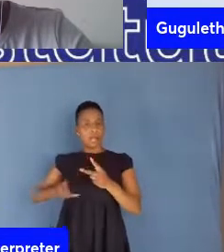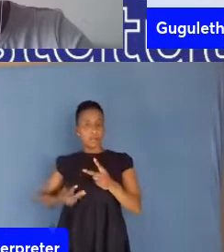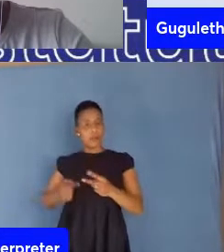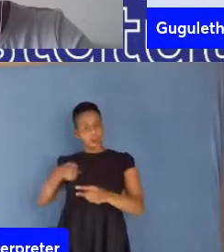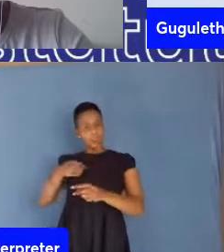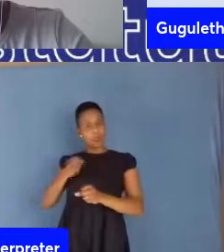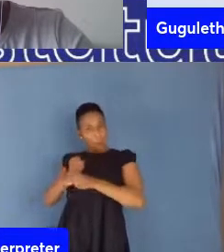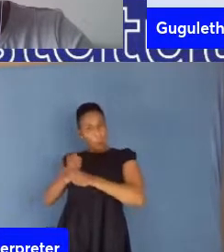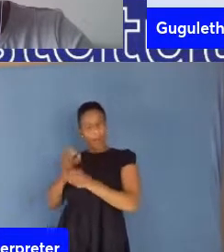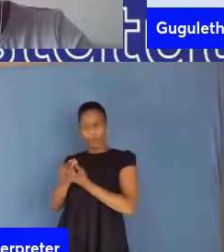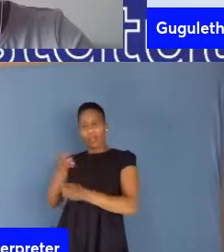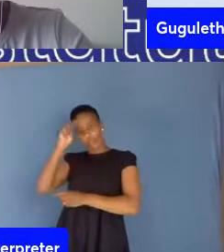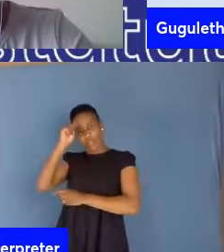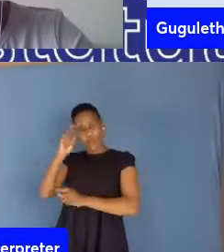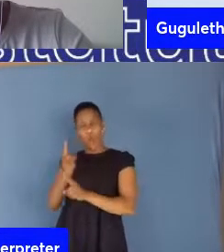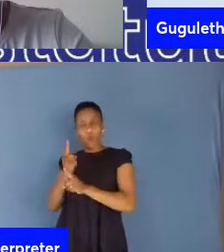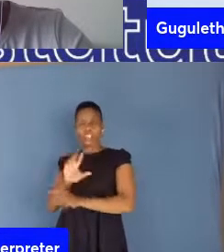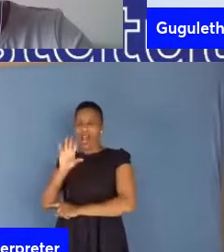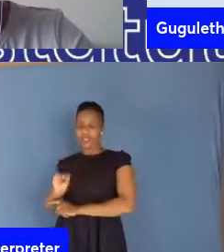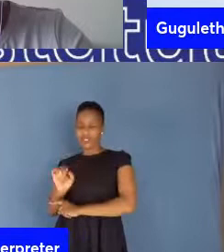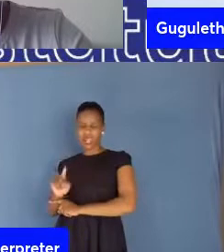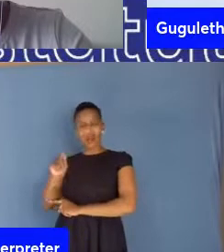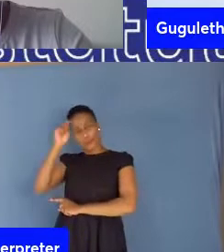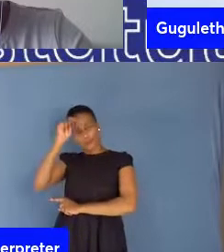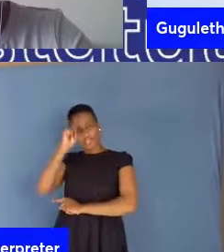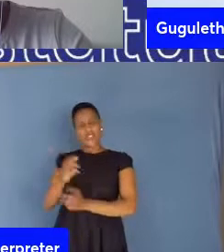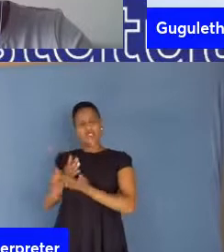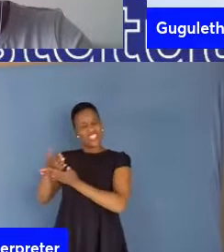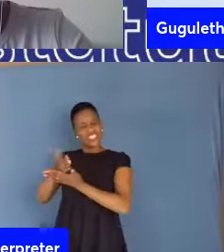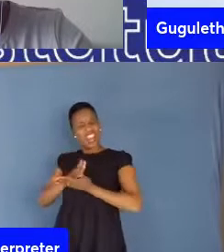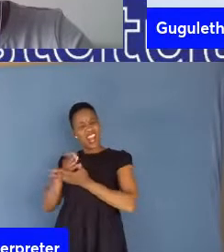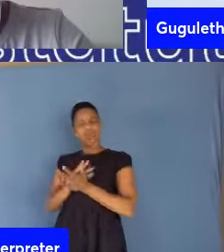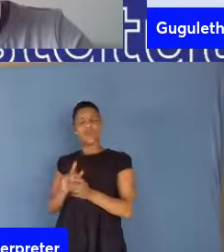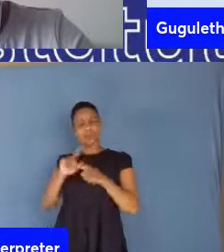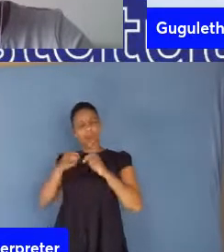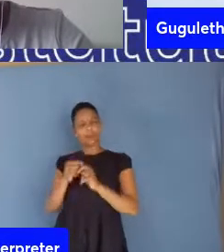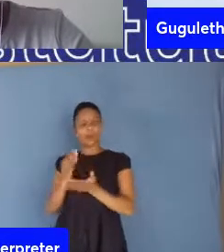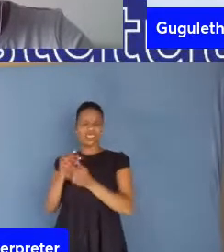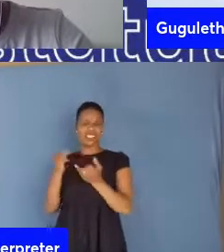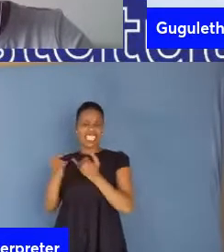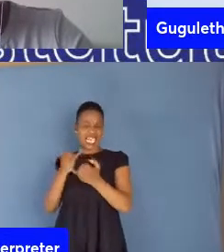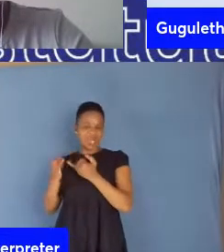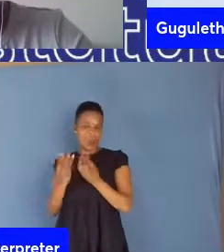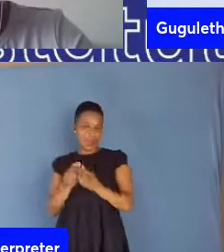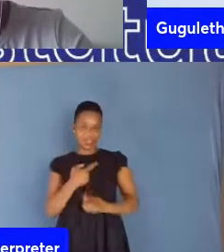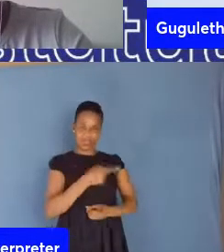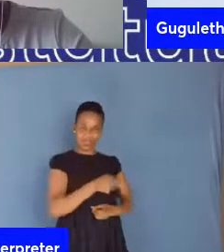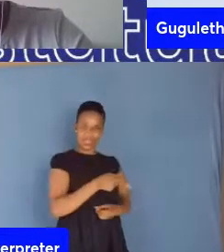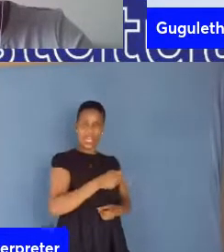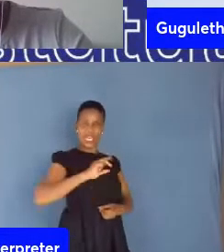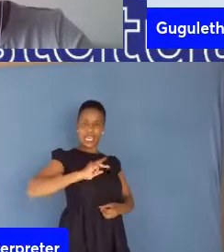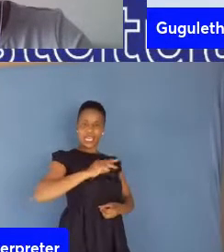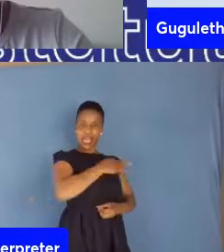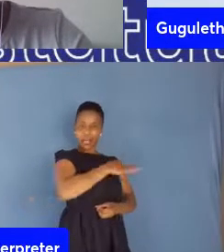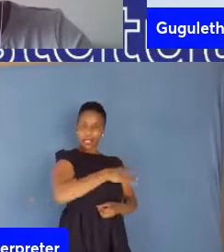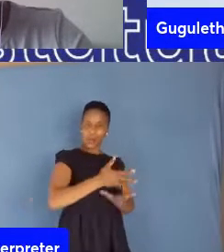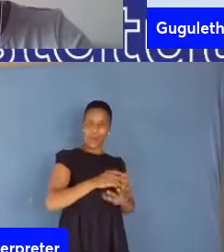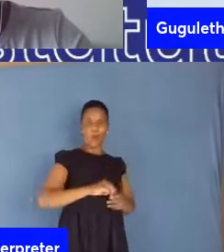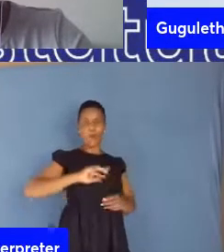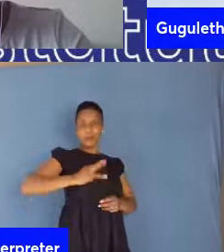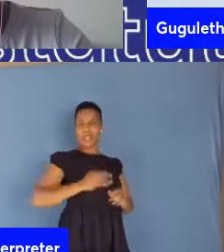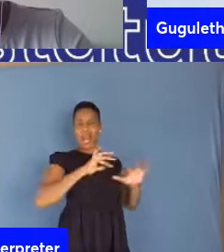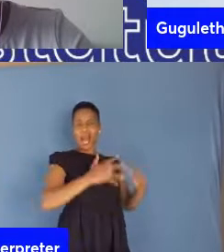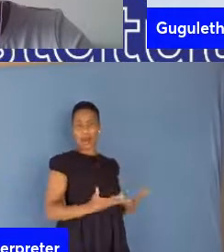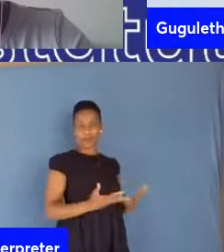to just talk about, to share how we talk about sex with girls or with women. It's usually something we do